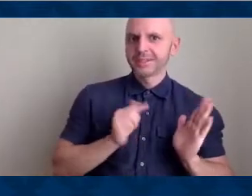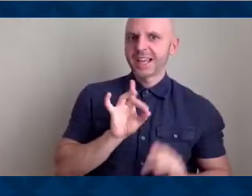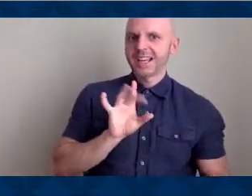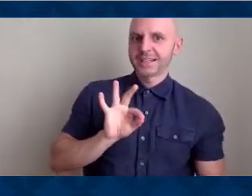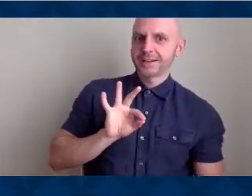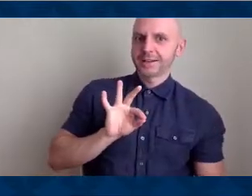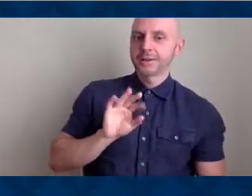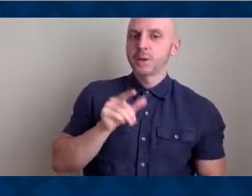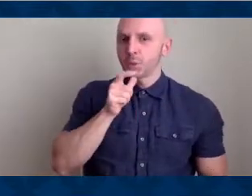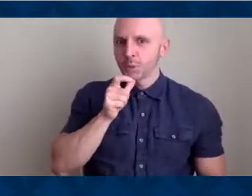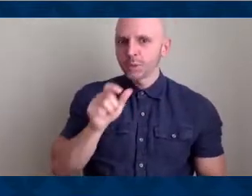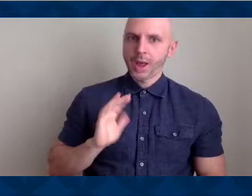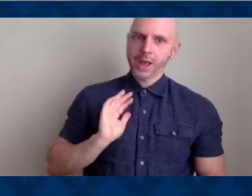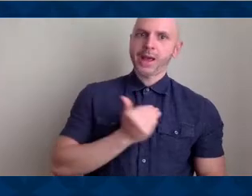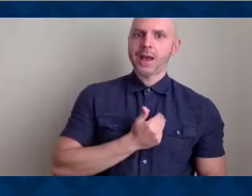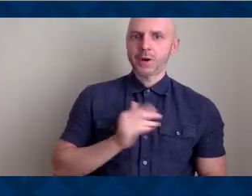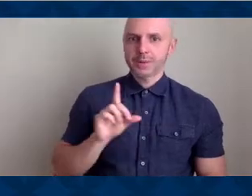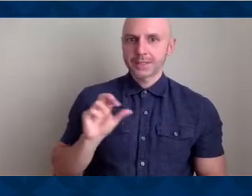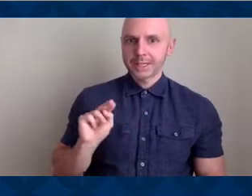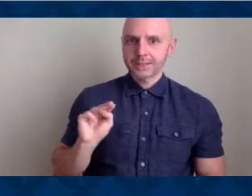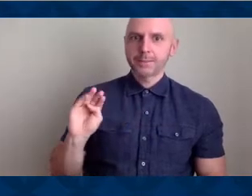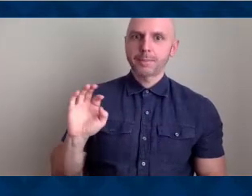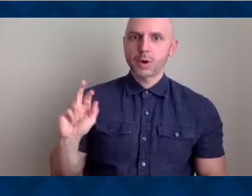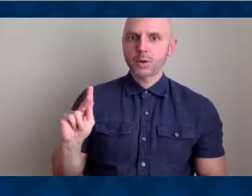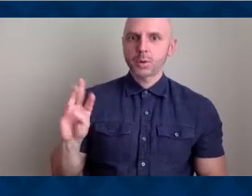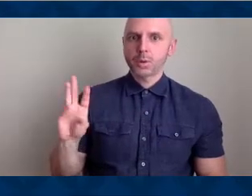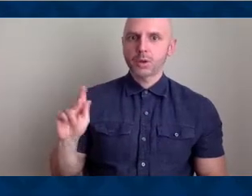Mark Walters.